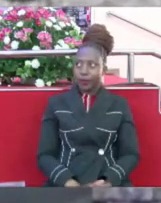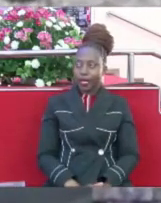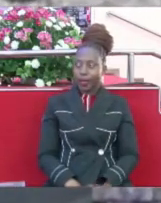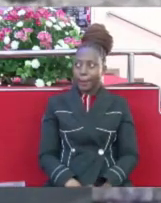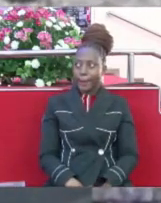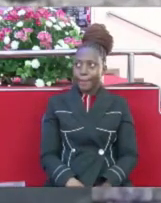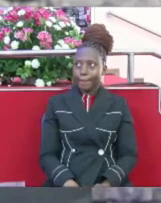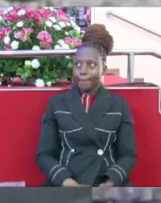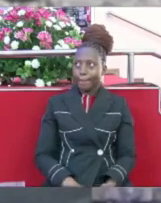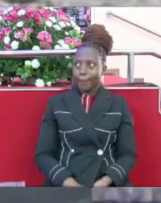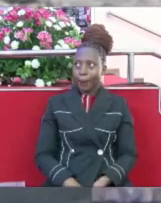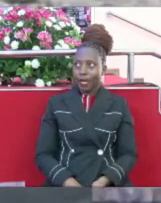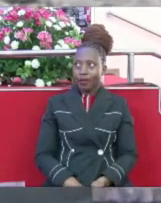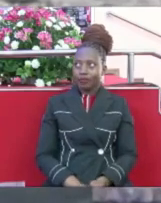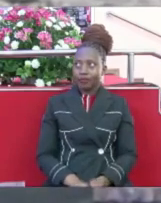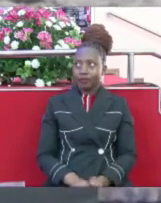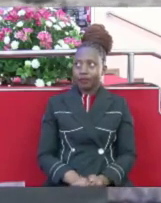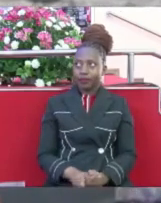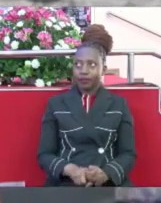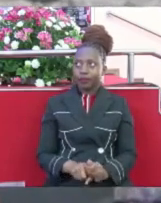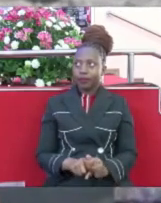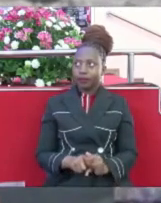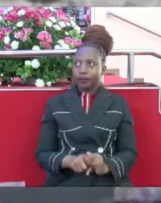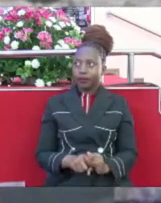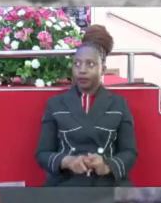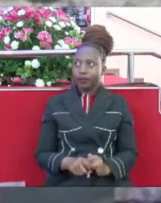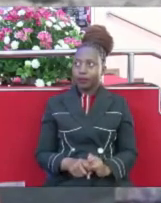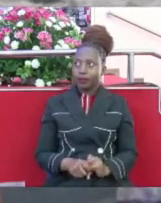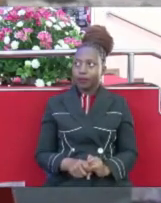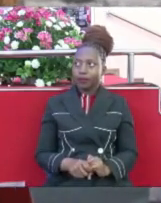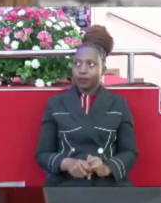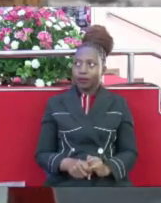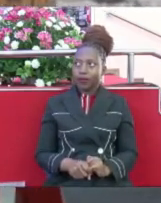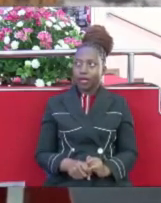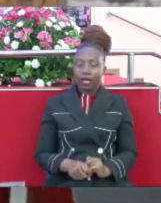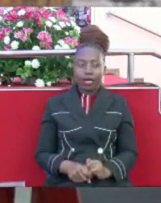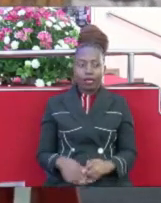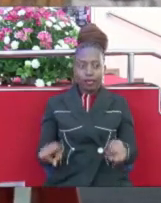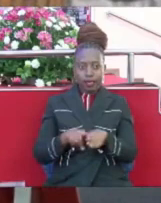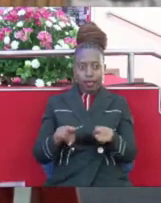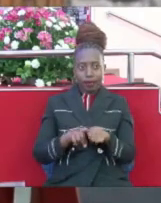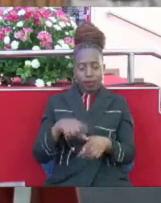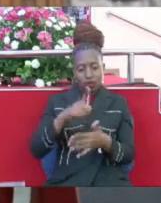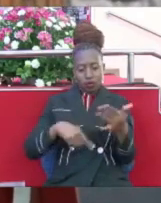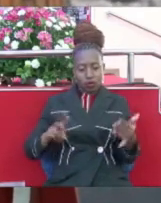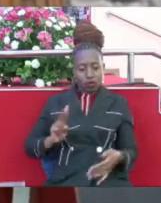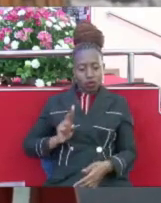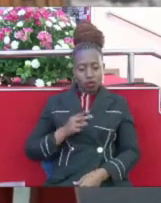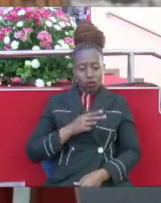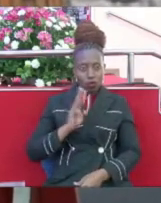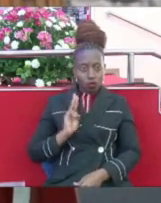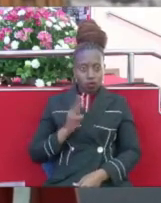na akalipitisha juu yake. It was an equivalent of what people nowadays call the prayer shawl. Ilikuwa ni kama sawa sawa na kitu ambacho kwa